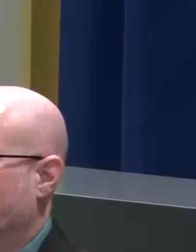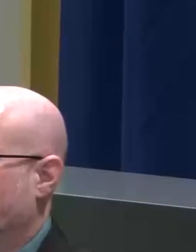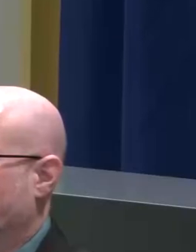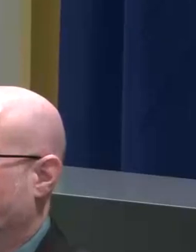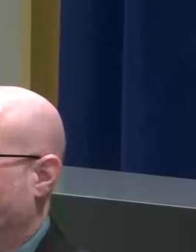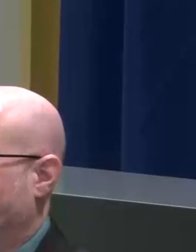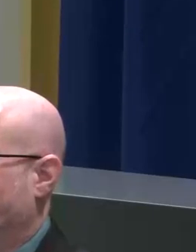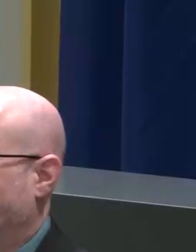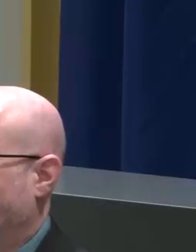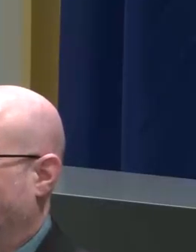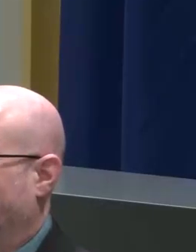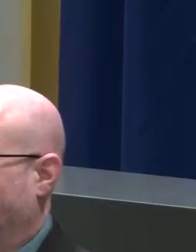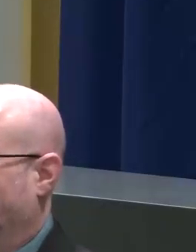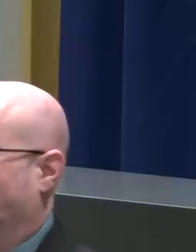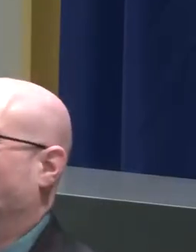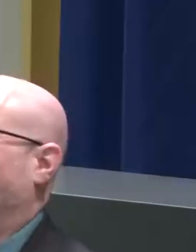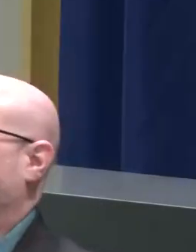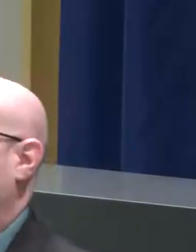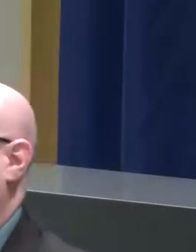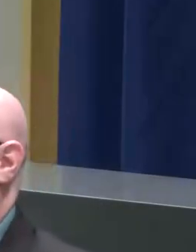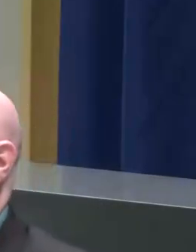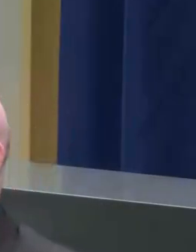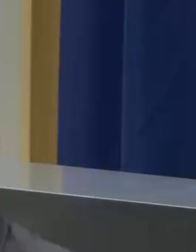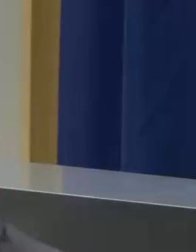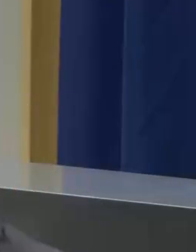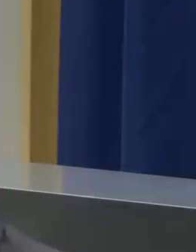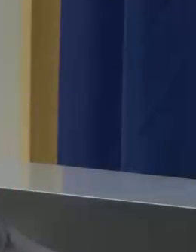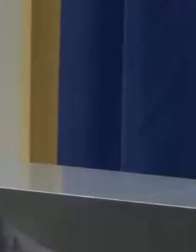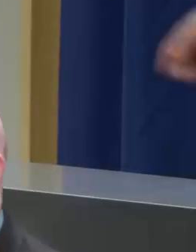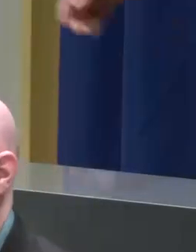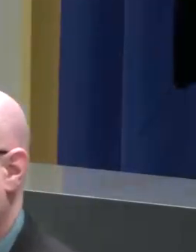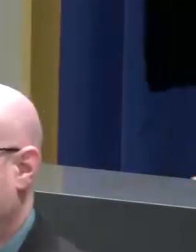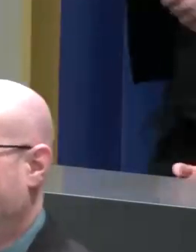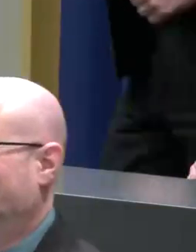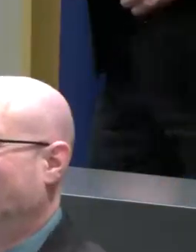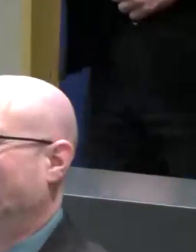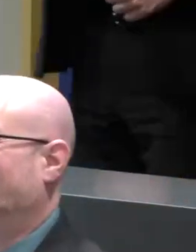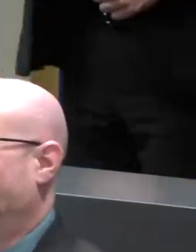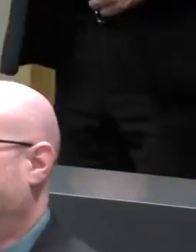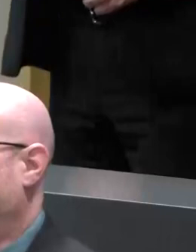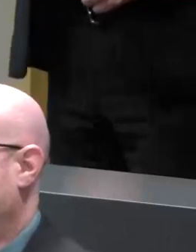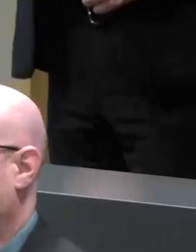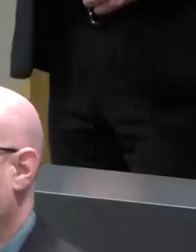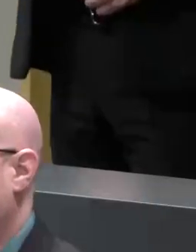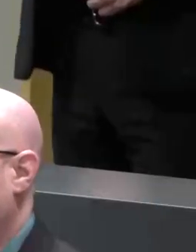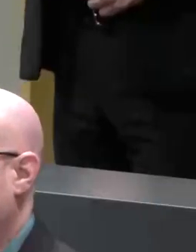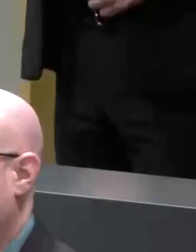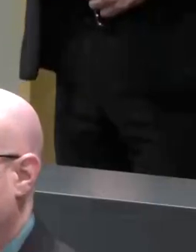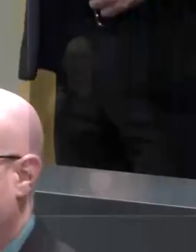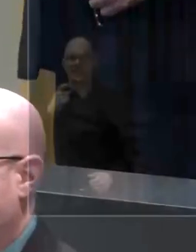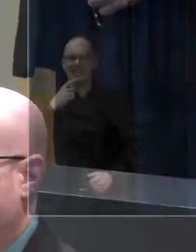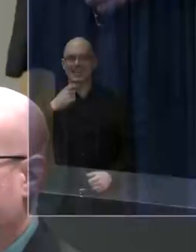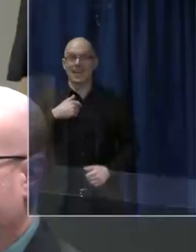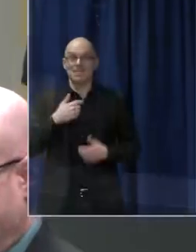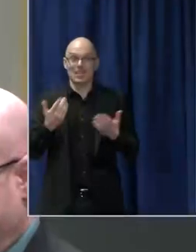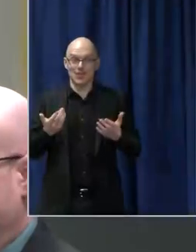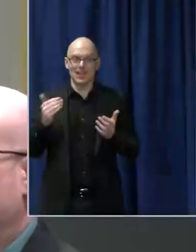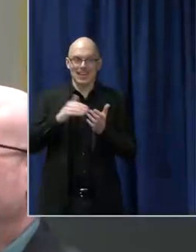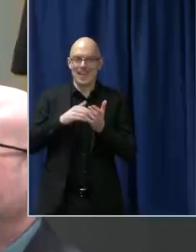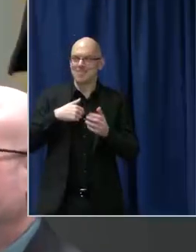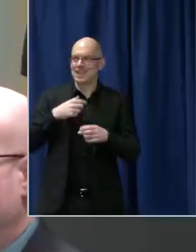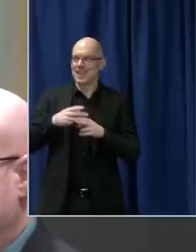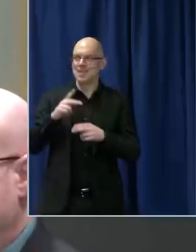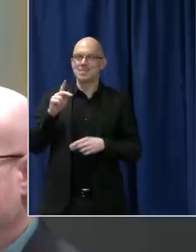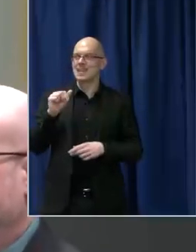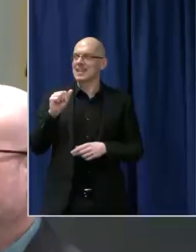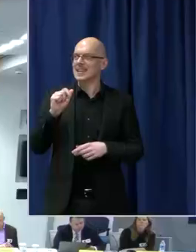So I'm over here for the camera. So again, my name is Kate Elkins, and I